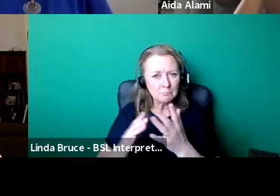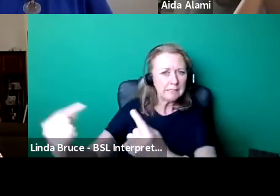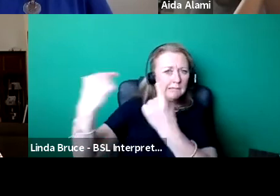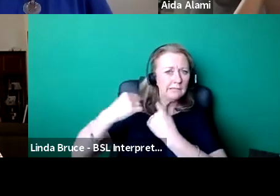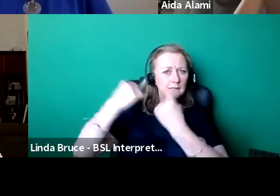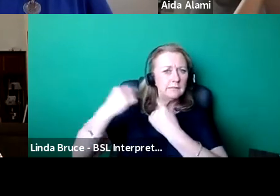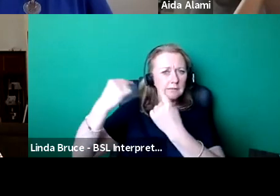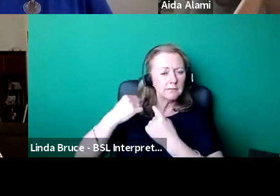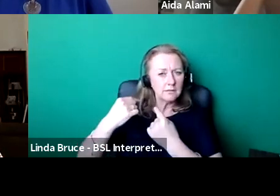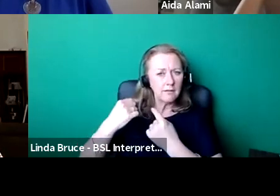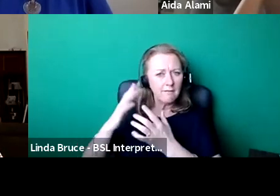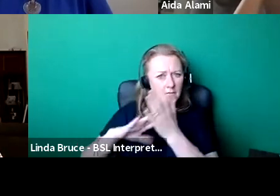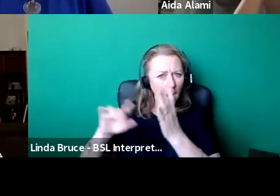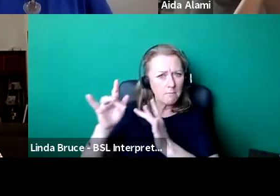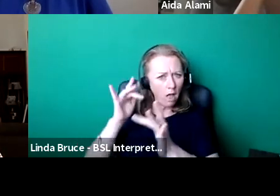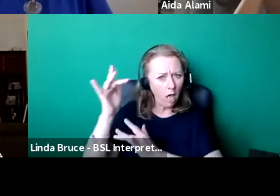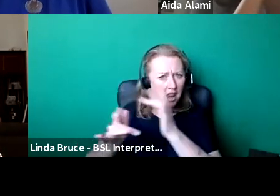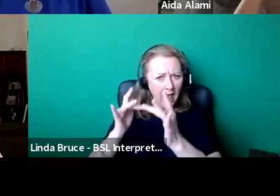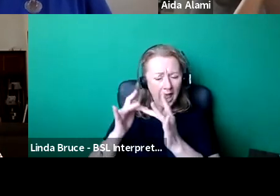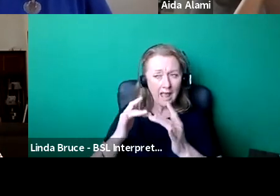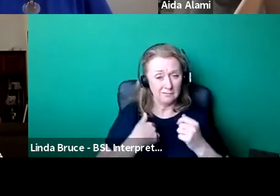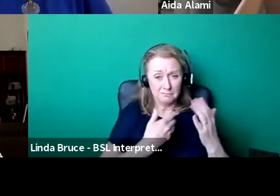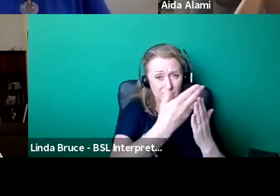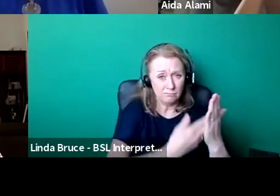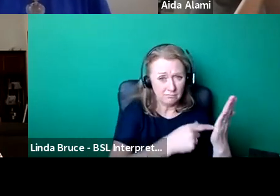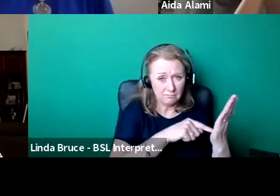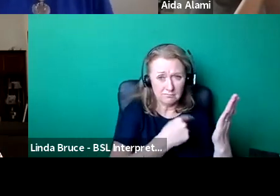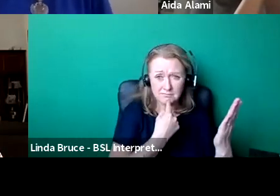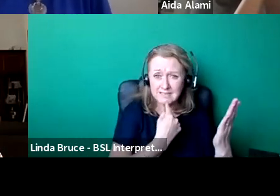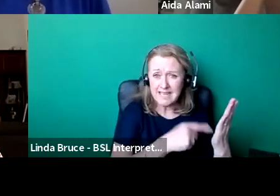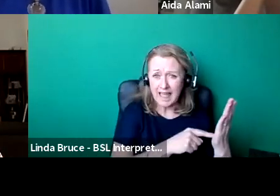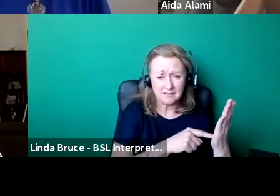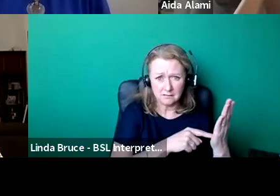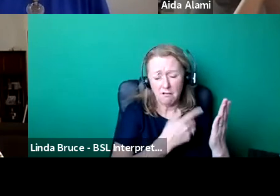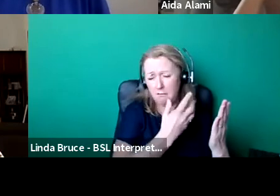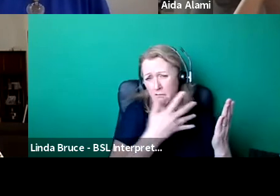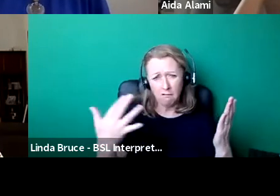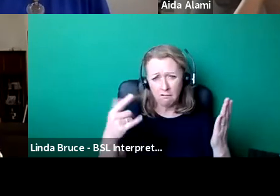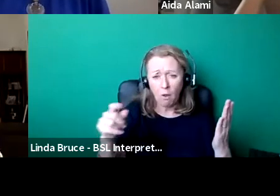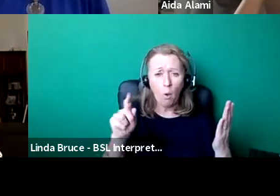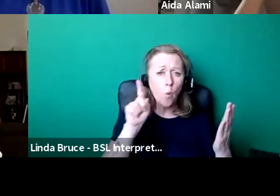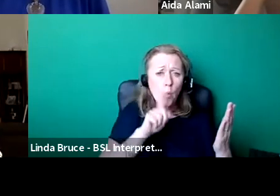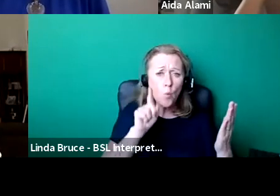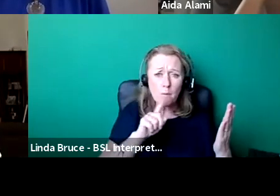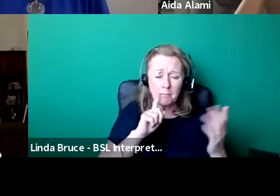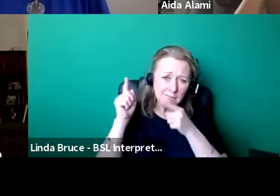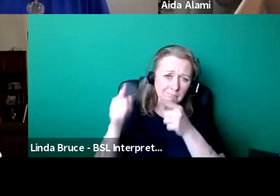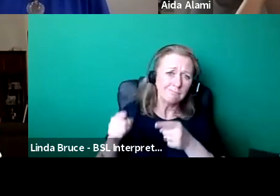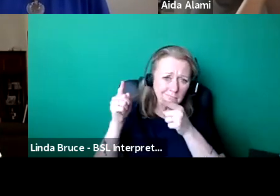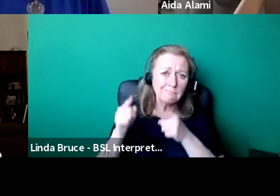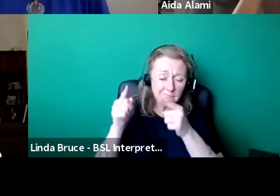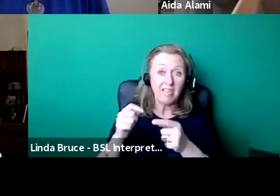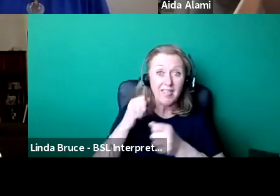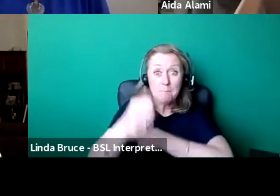been numerous reports that have shown that women in particular are subject to online harassment that can sometimes translate into